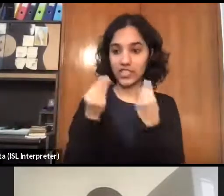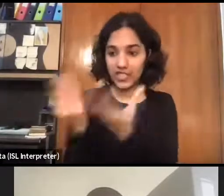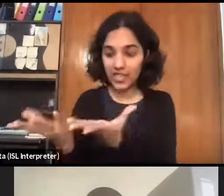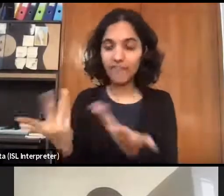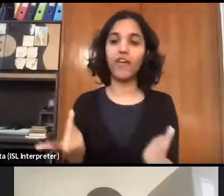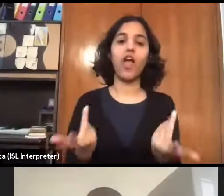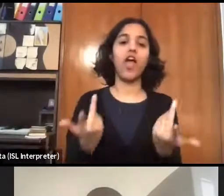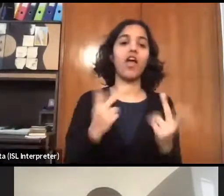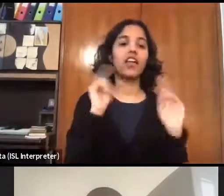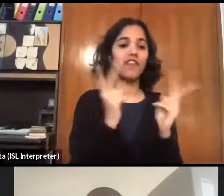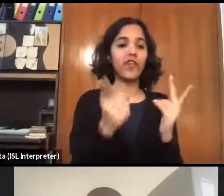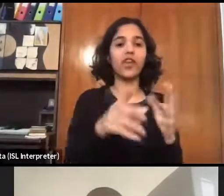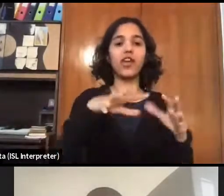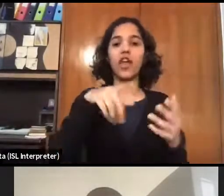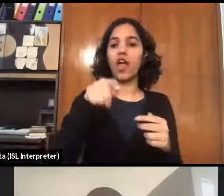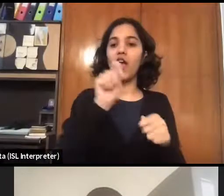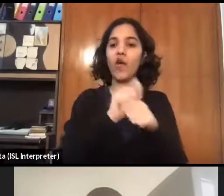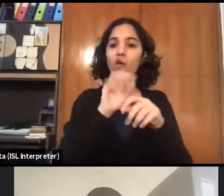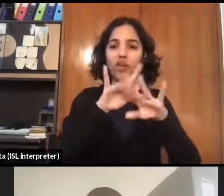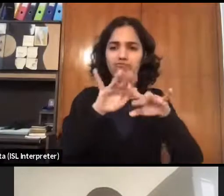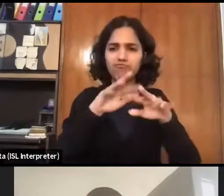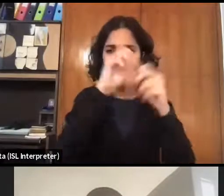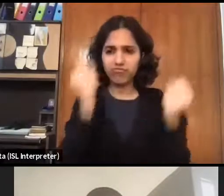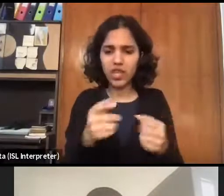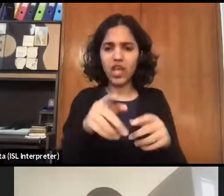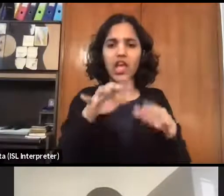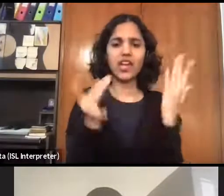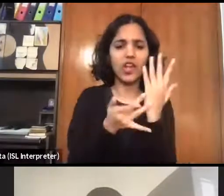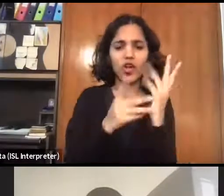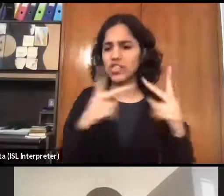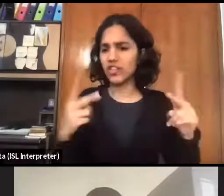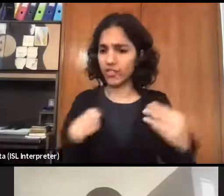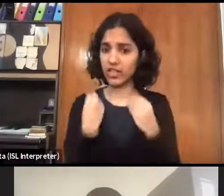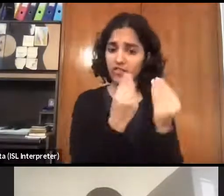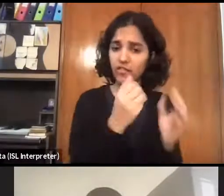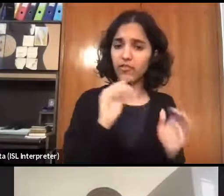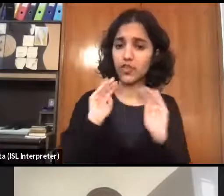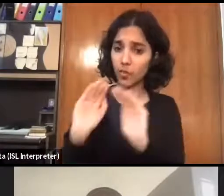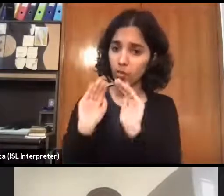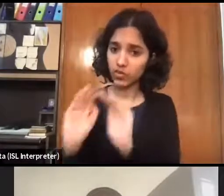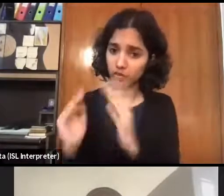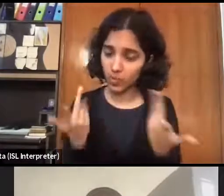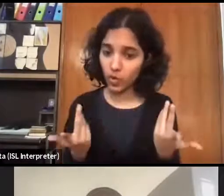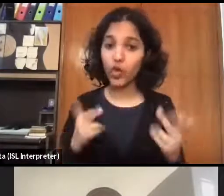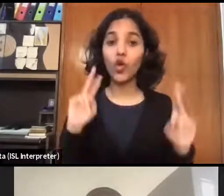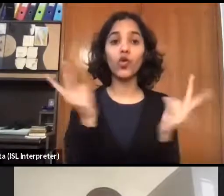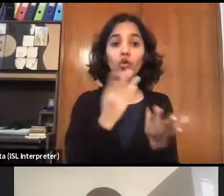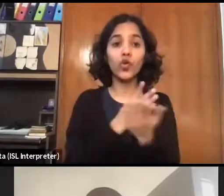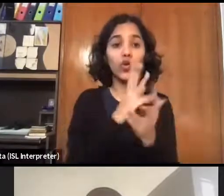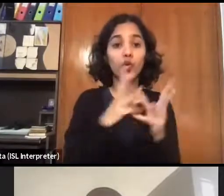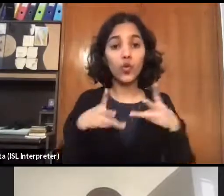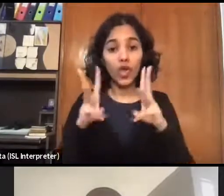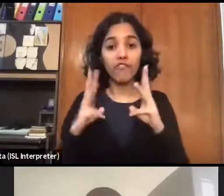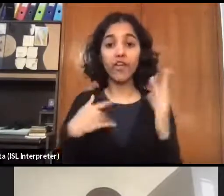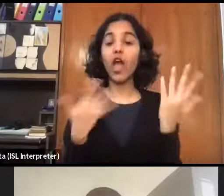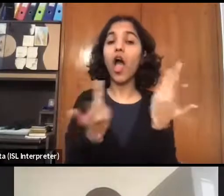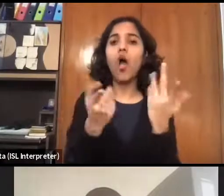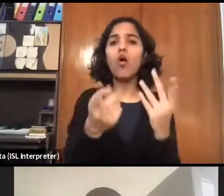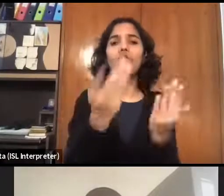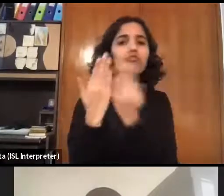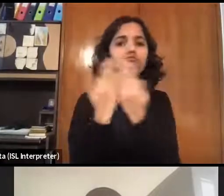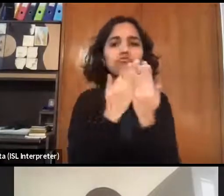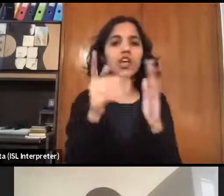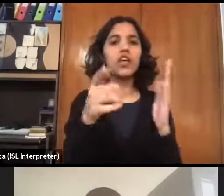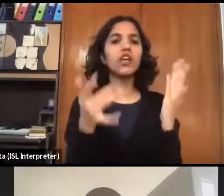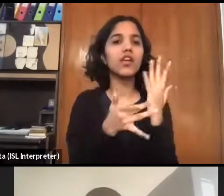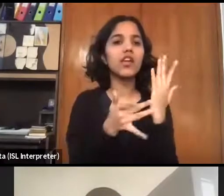systems to include them into the new way of education in digital. Likewise,